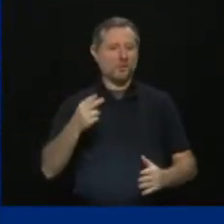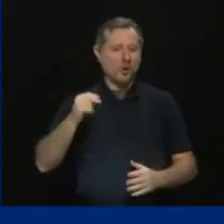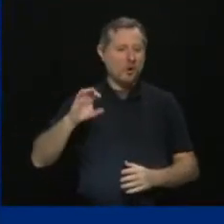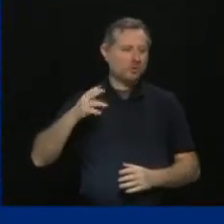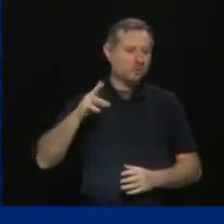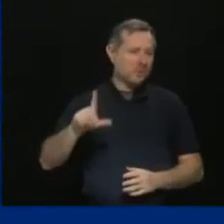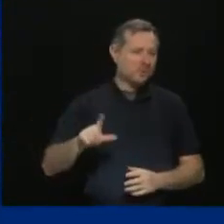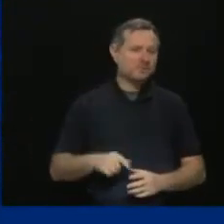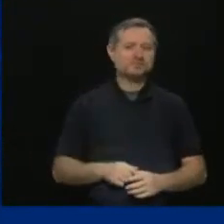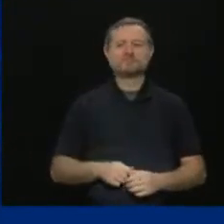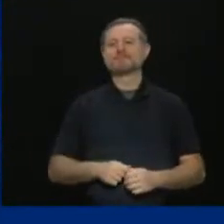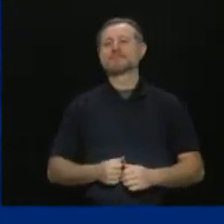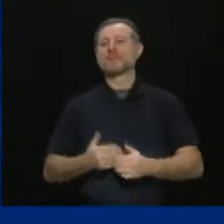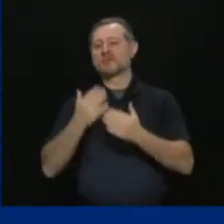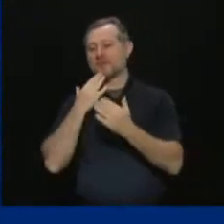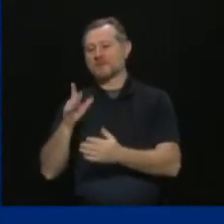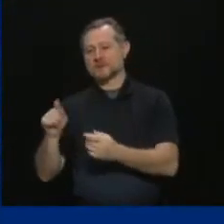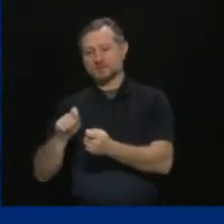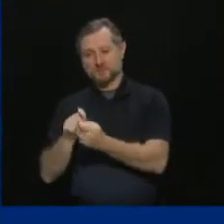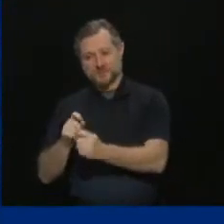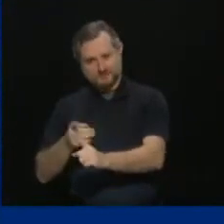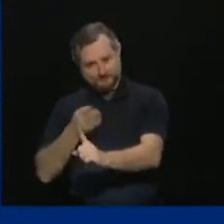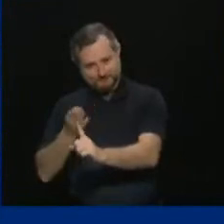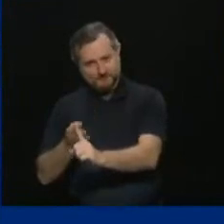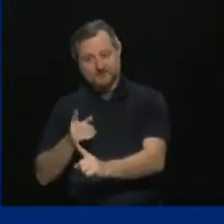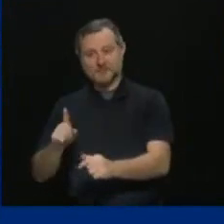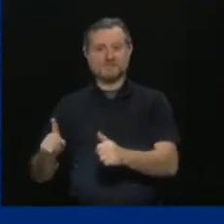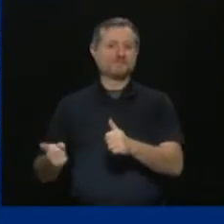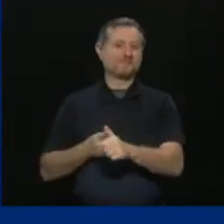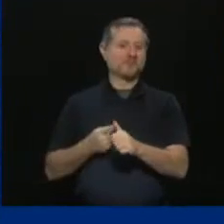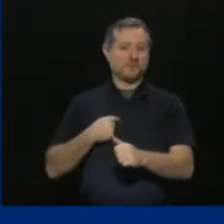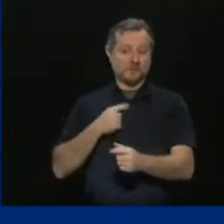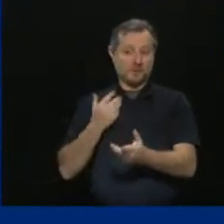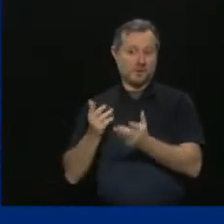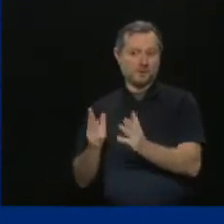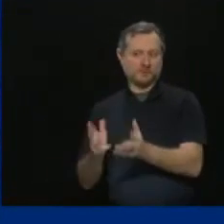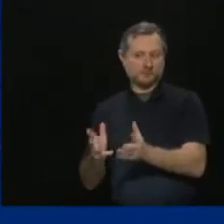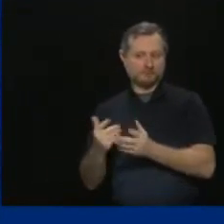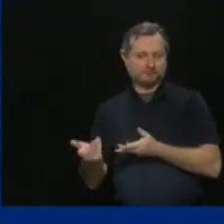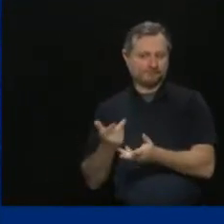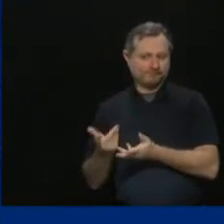you in particular, Governor, because our first conversation